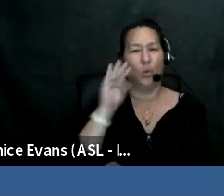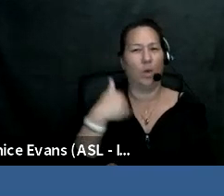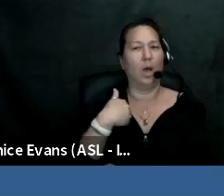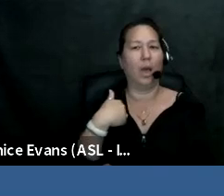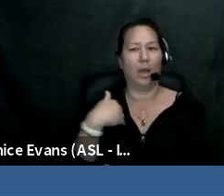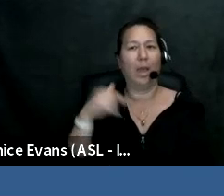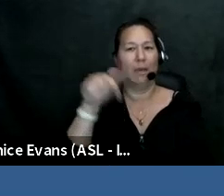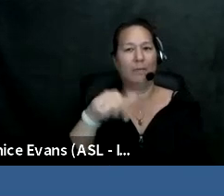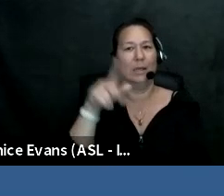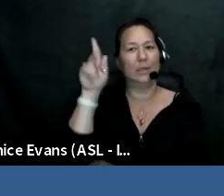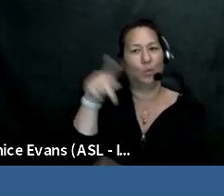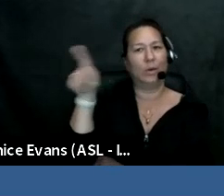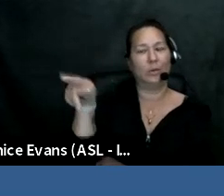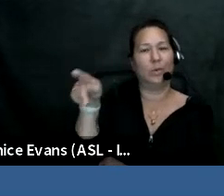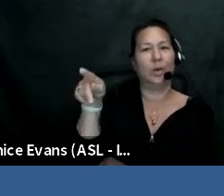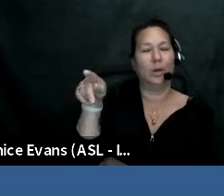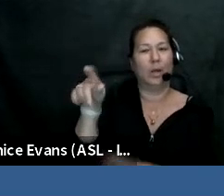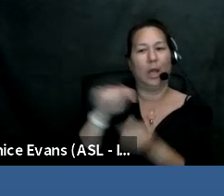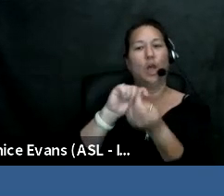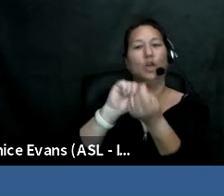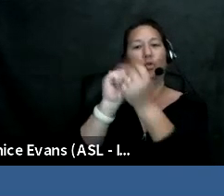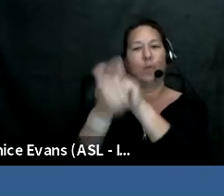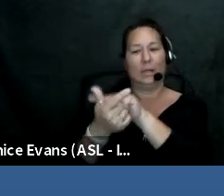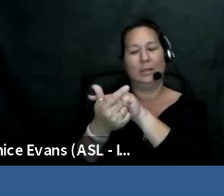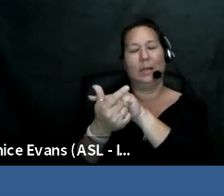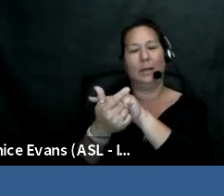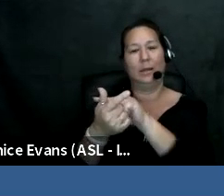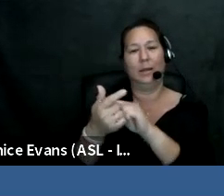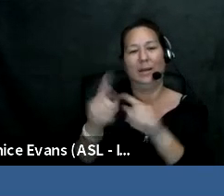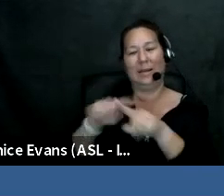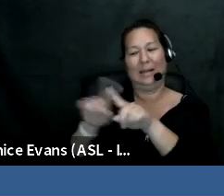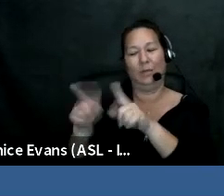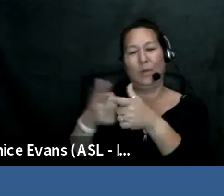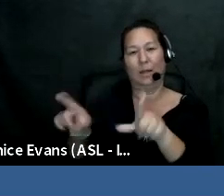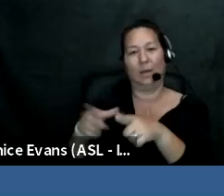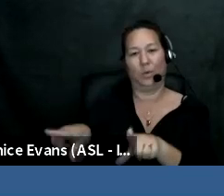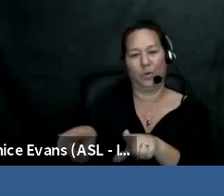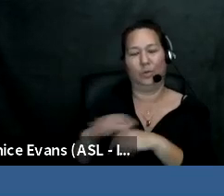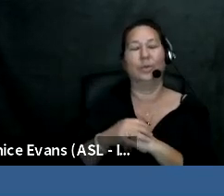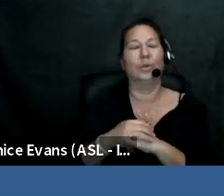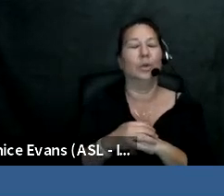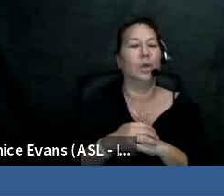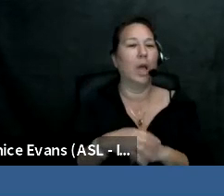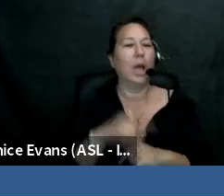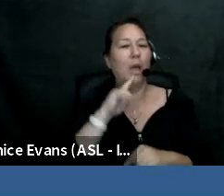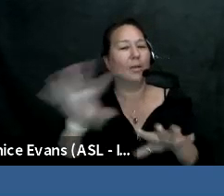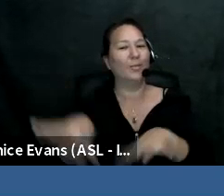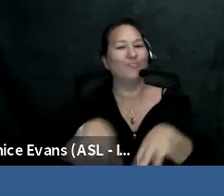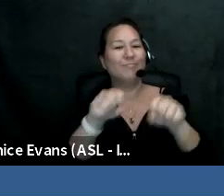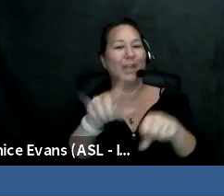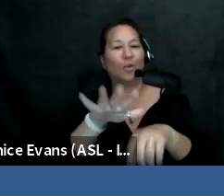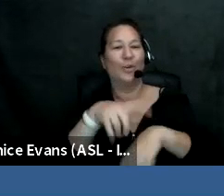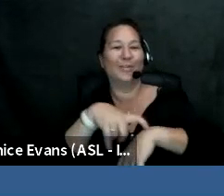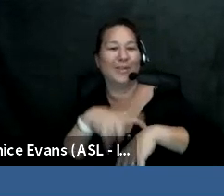slides will be posted first. And we are so grateful that all of you took your time this evening to be with